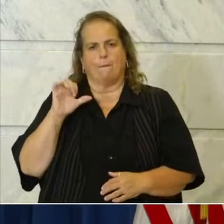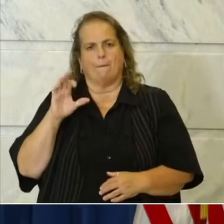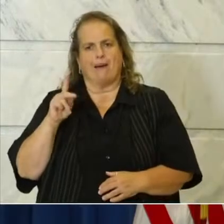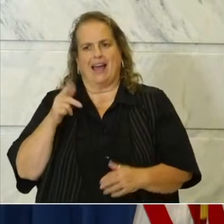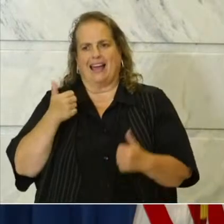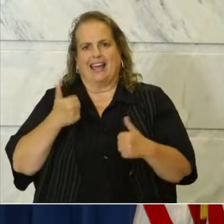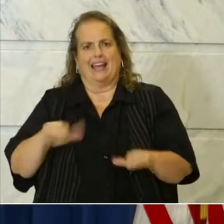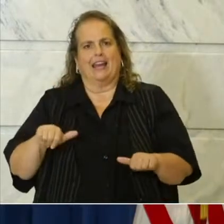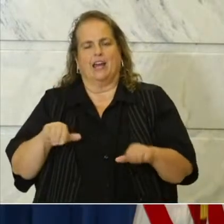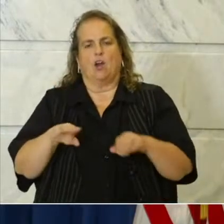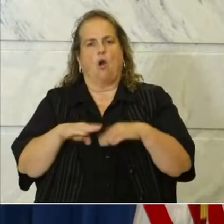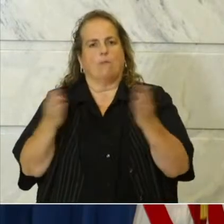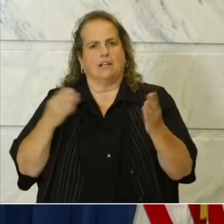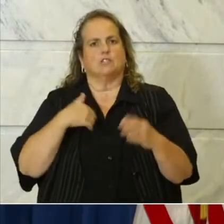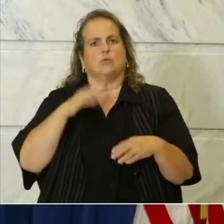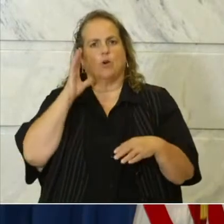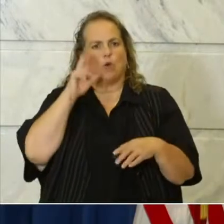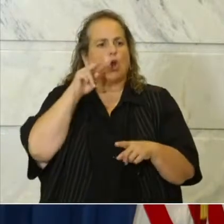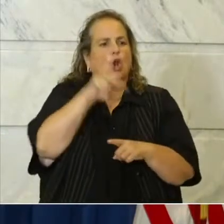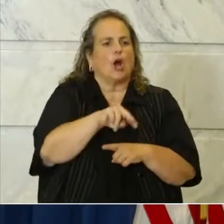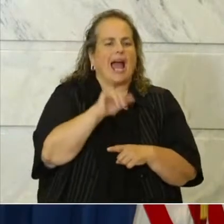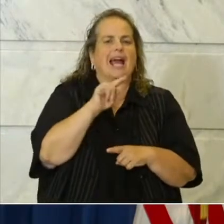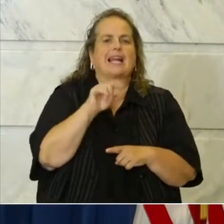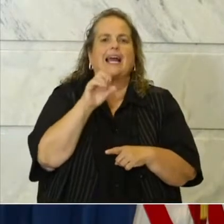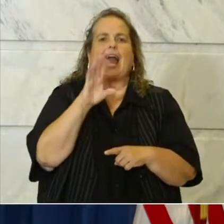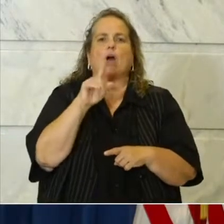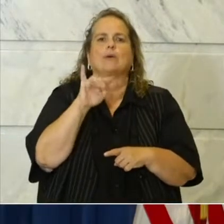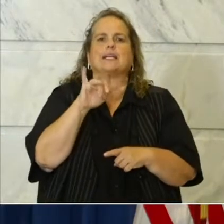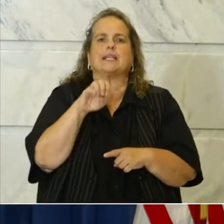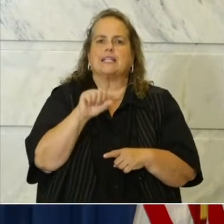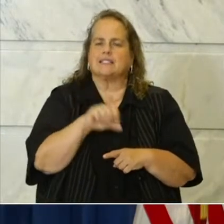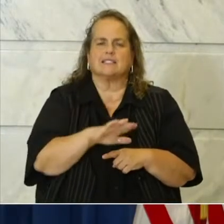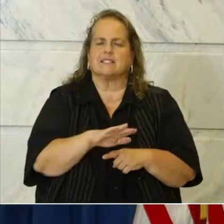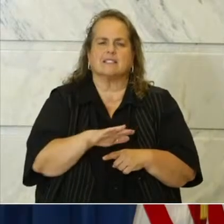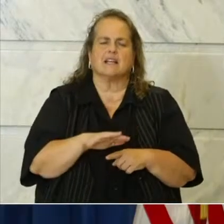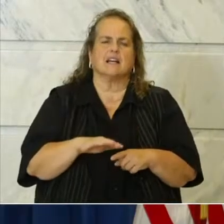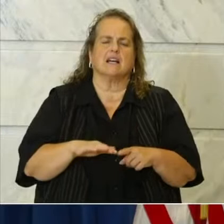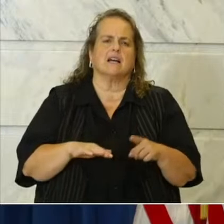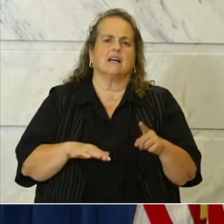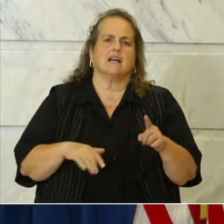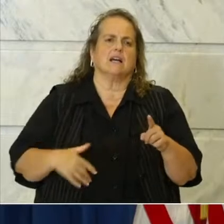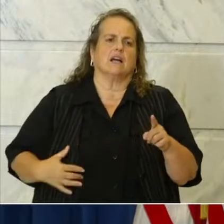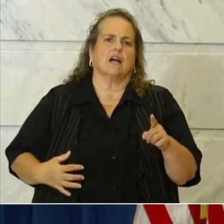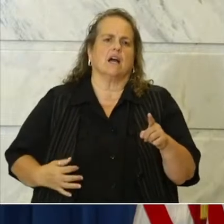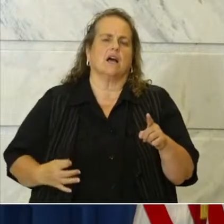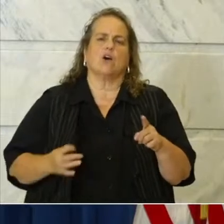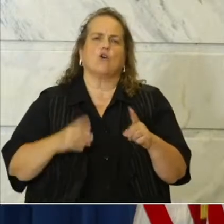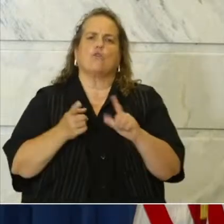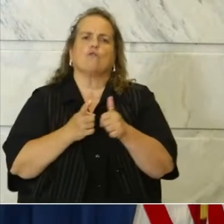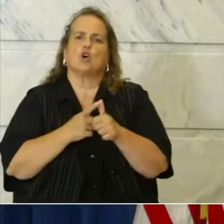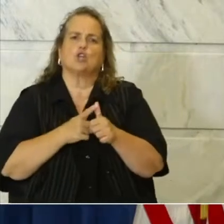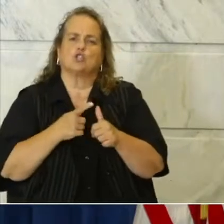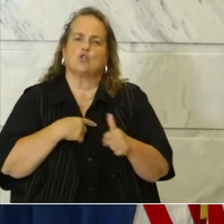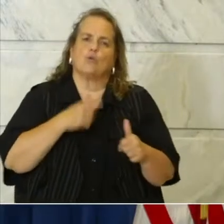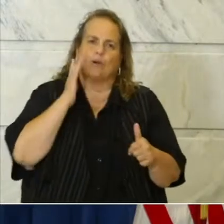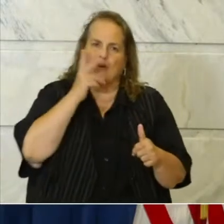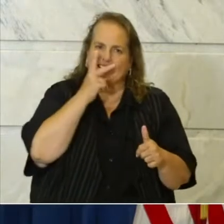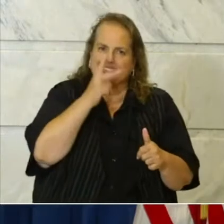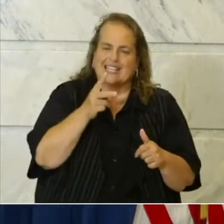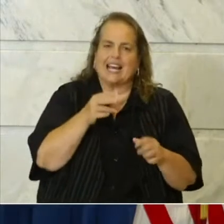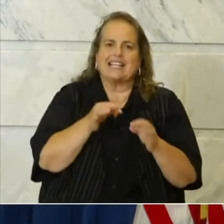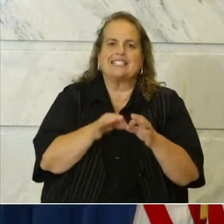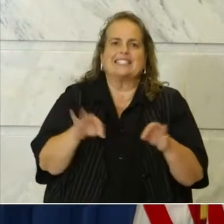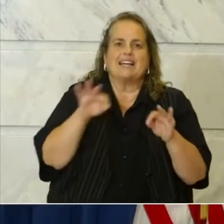county. The question is, when we talked about rolling back things, how we would do them surgically. First, we're seeing a